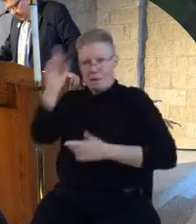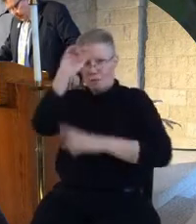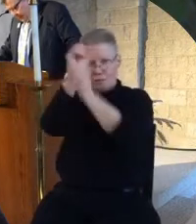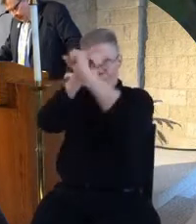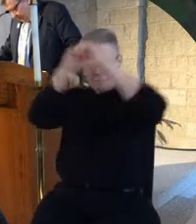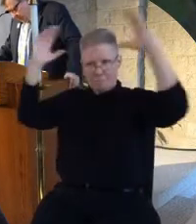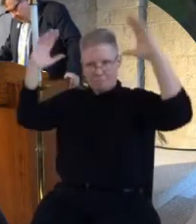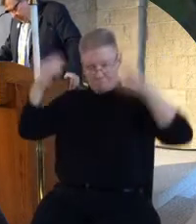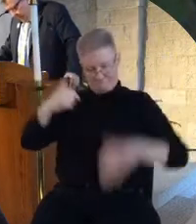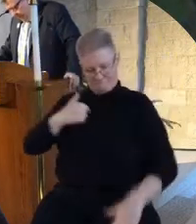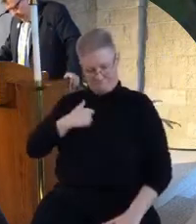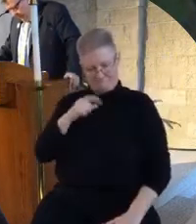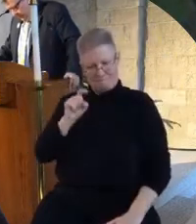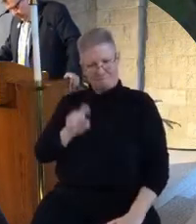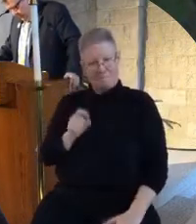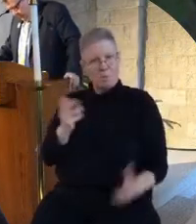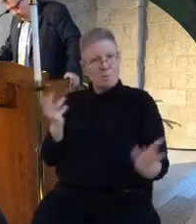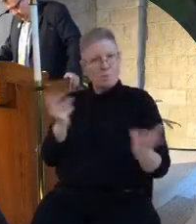I must take the first step,